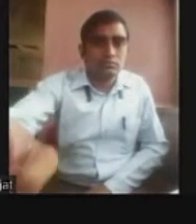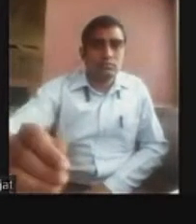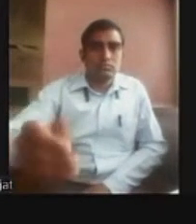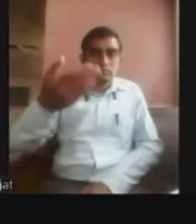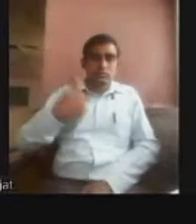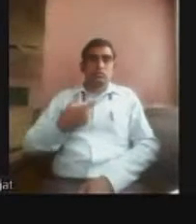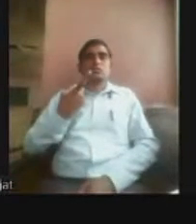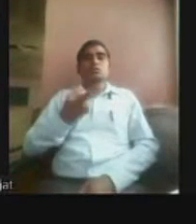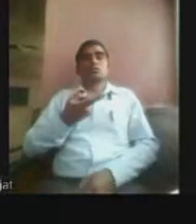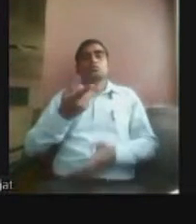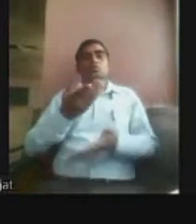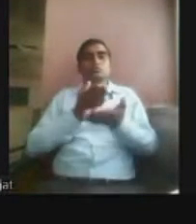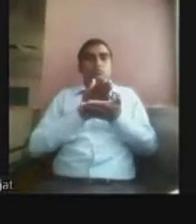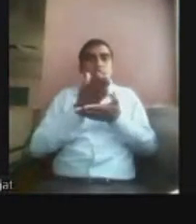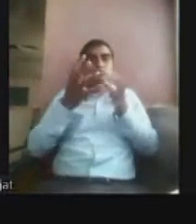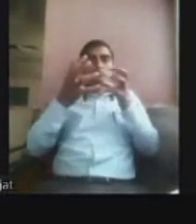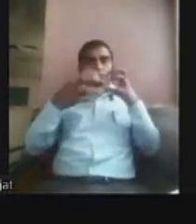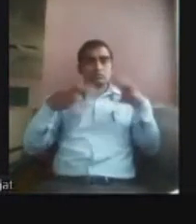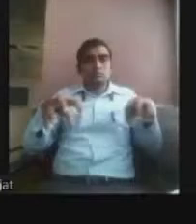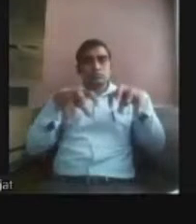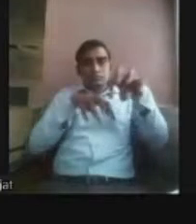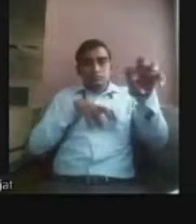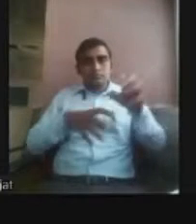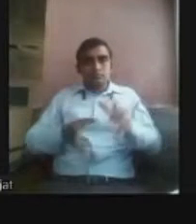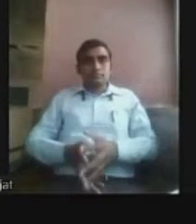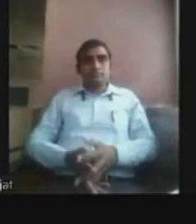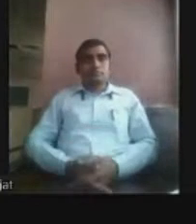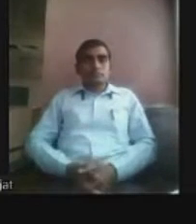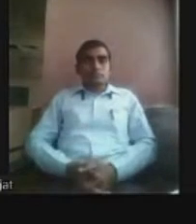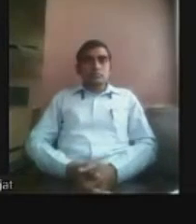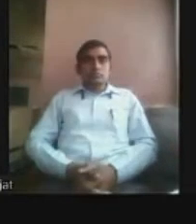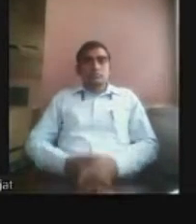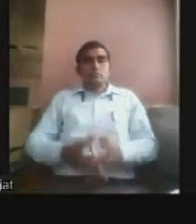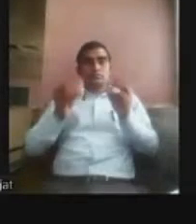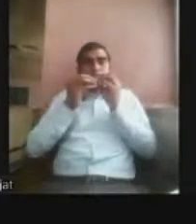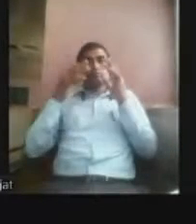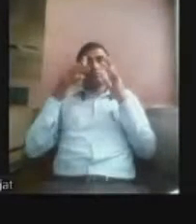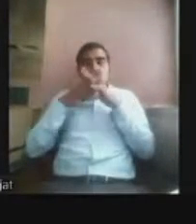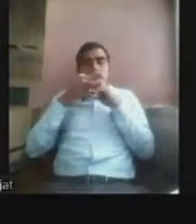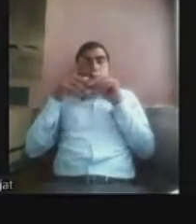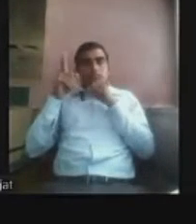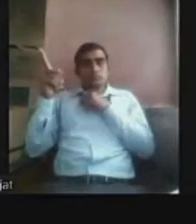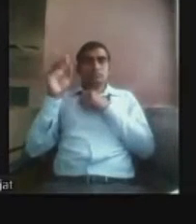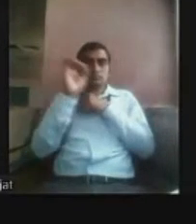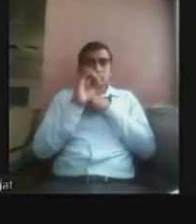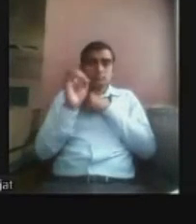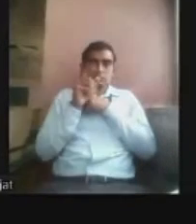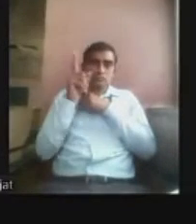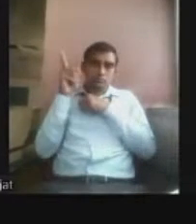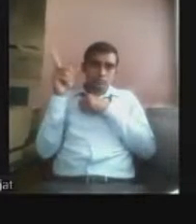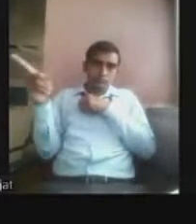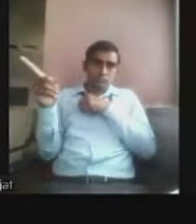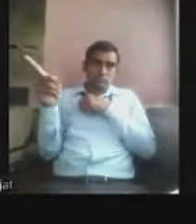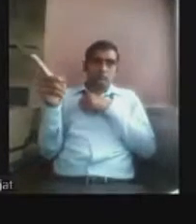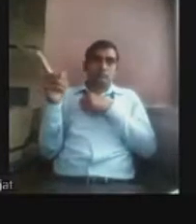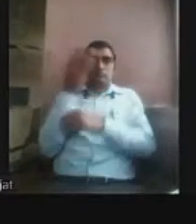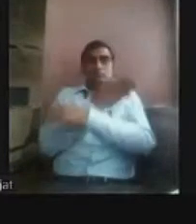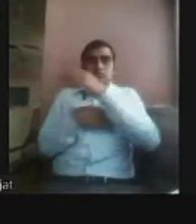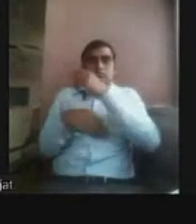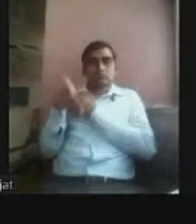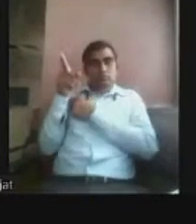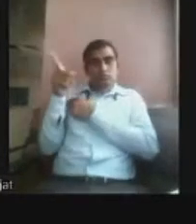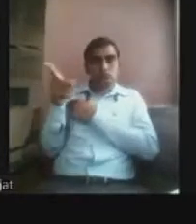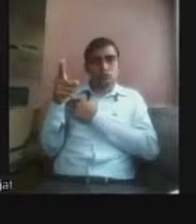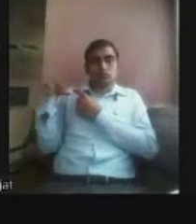So I want to request that there should be two sessions which should be distributed. They will talk